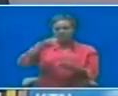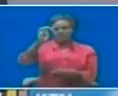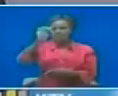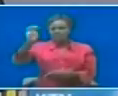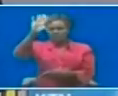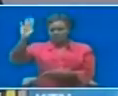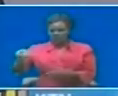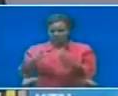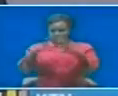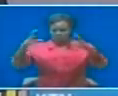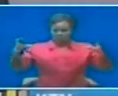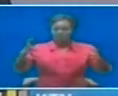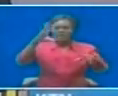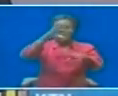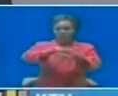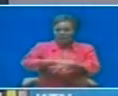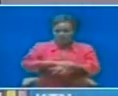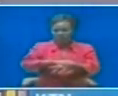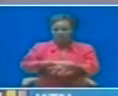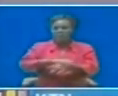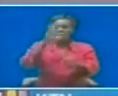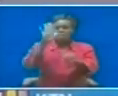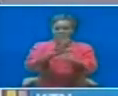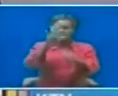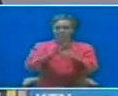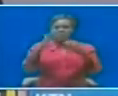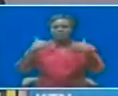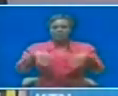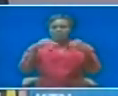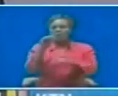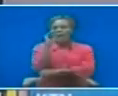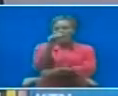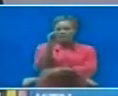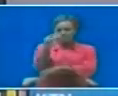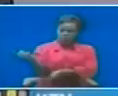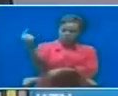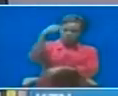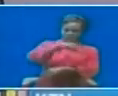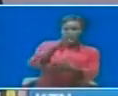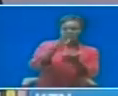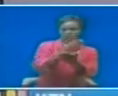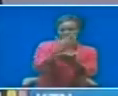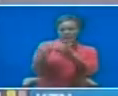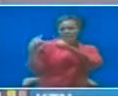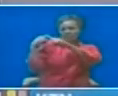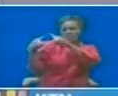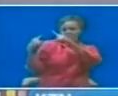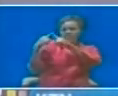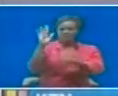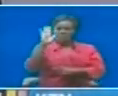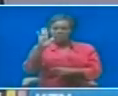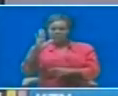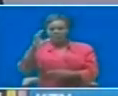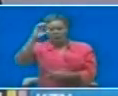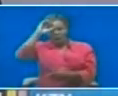is growing. We are getting a number of people being asked to come in, share their experiences. We have